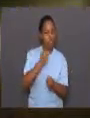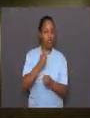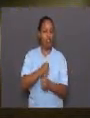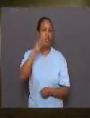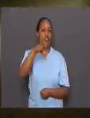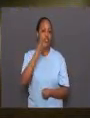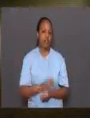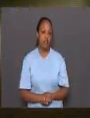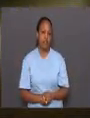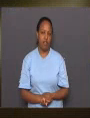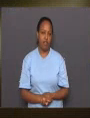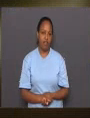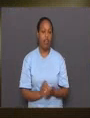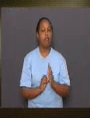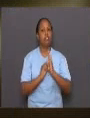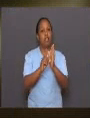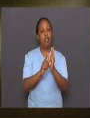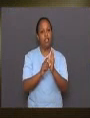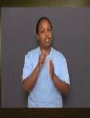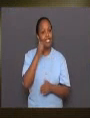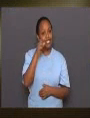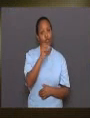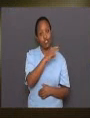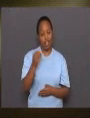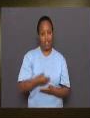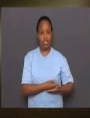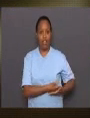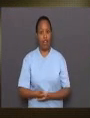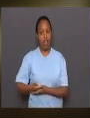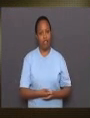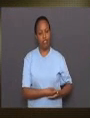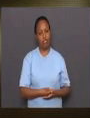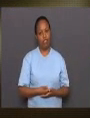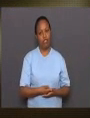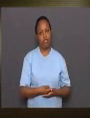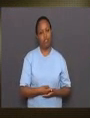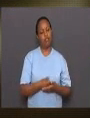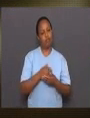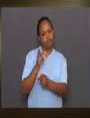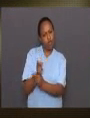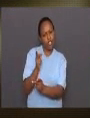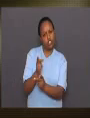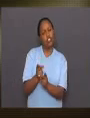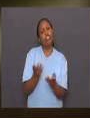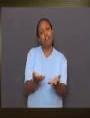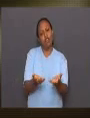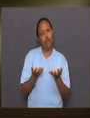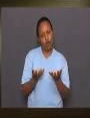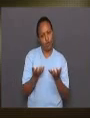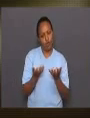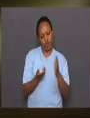For instance, women and children continue to need protection